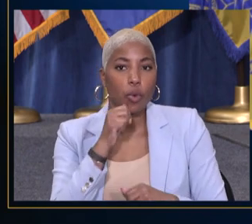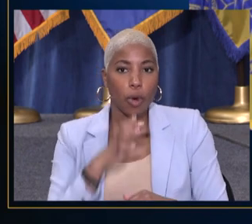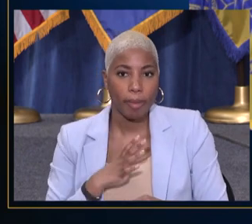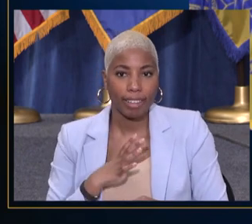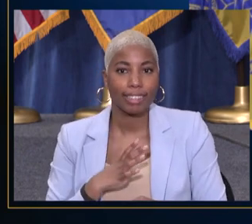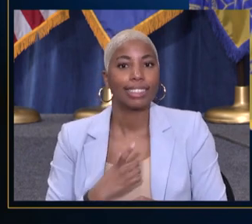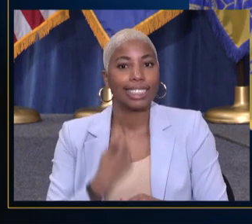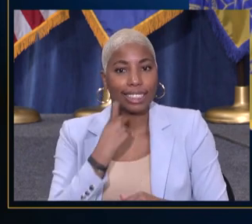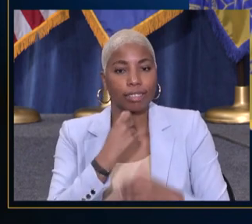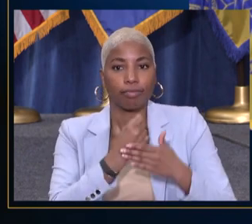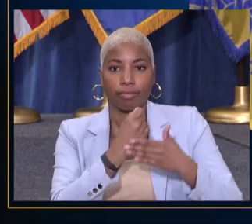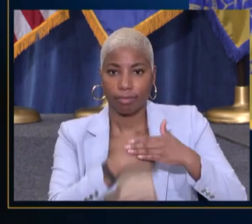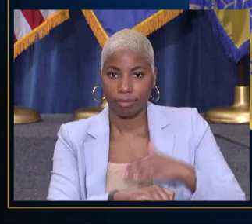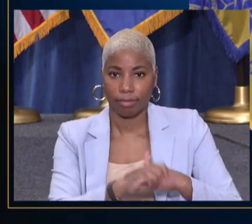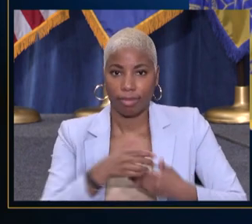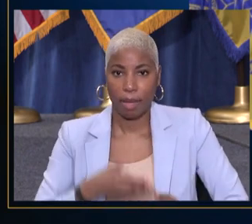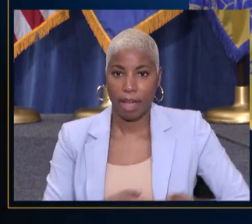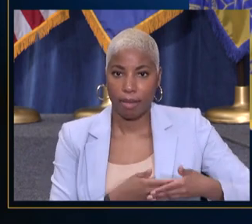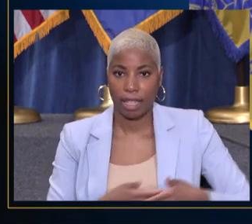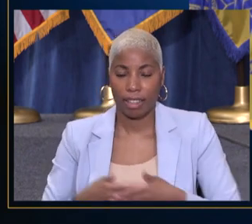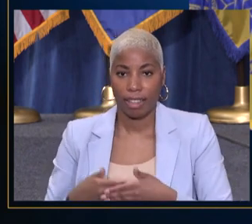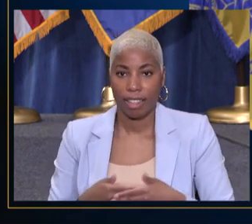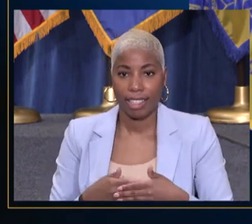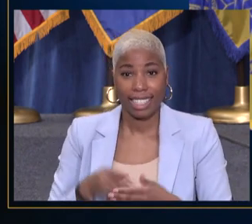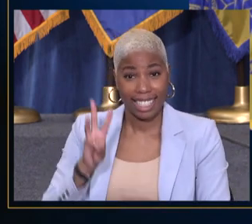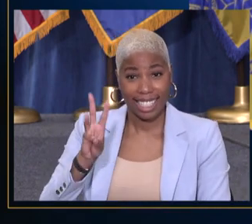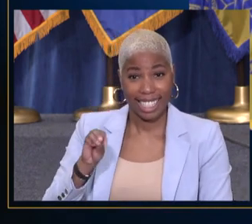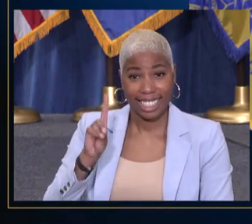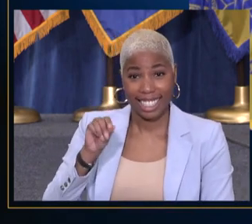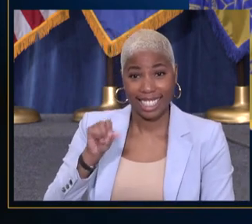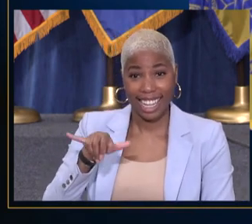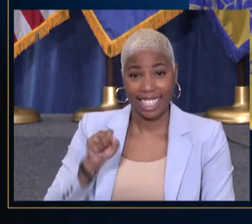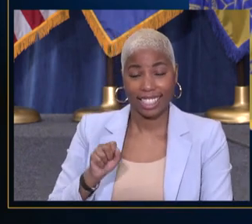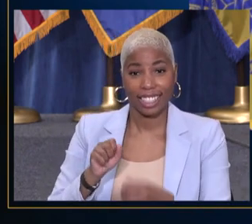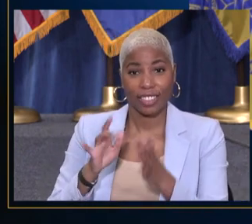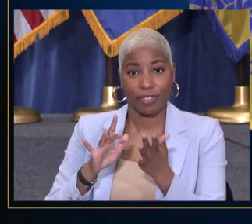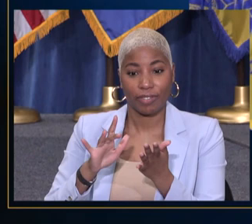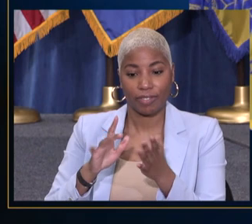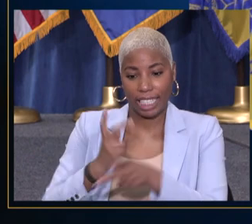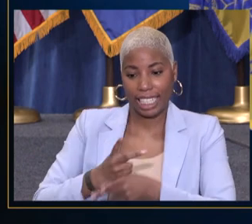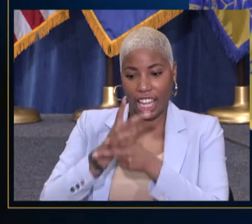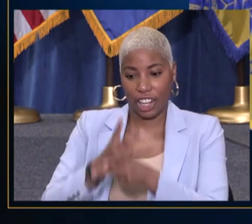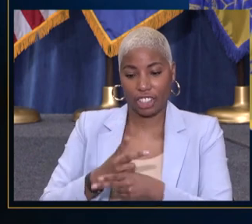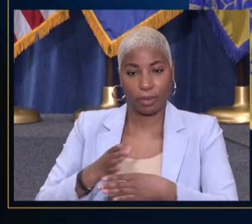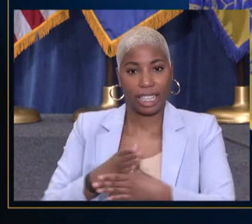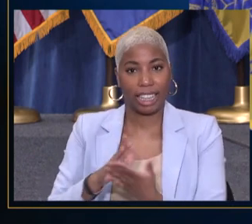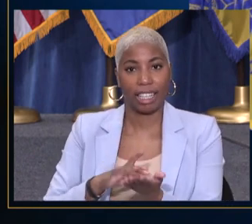baby to more than just 60 days of care within the Medicaid program,